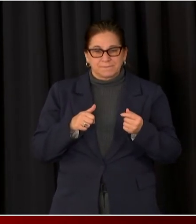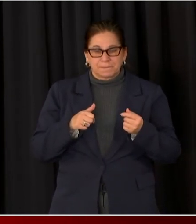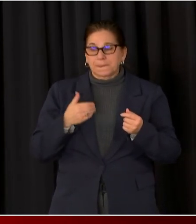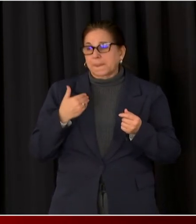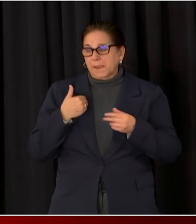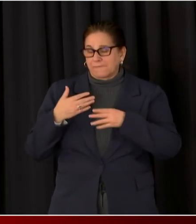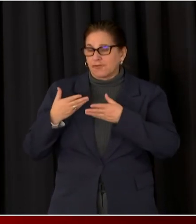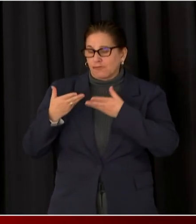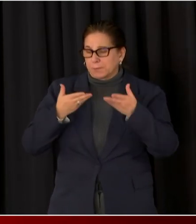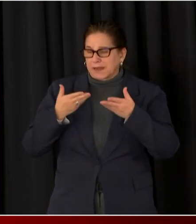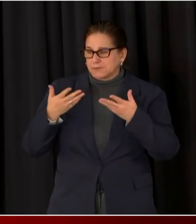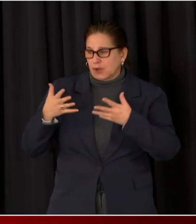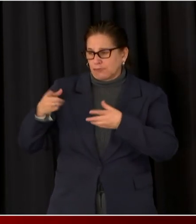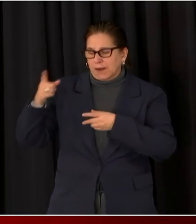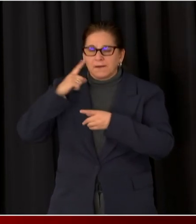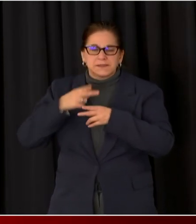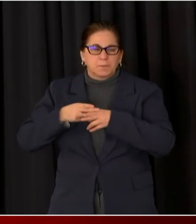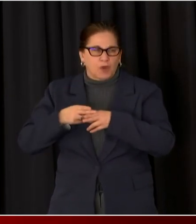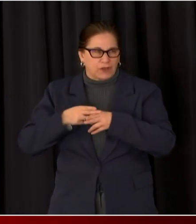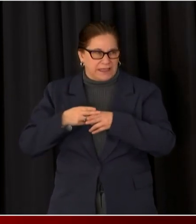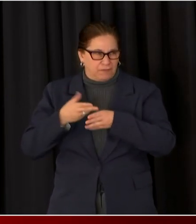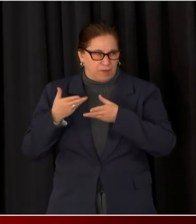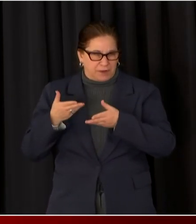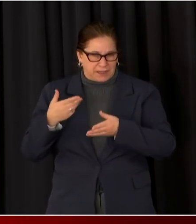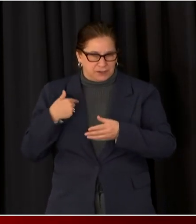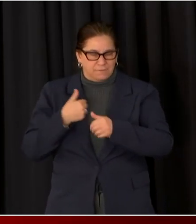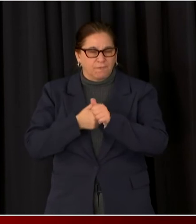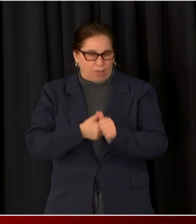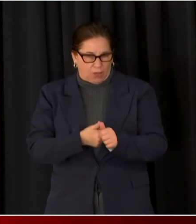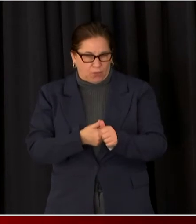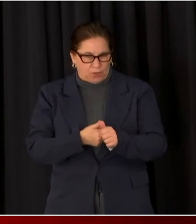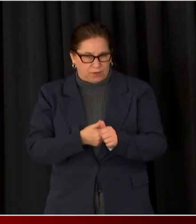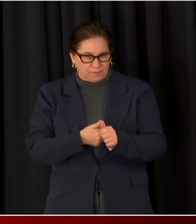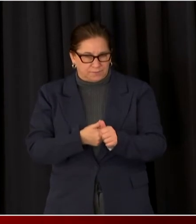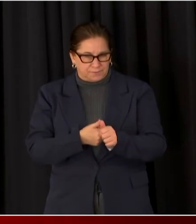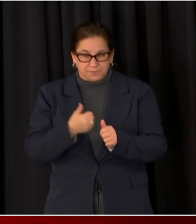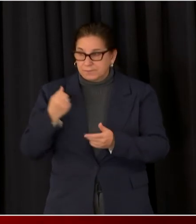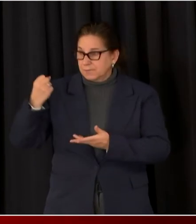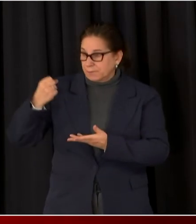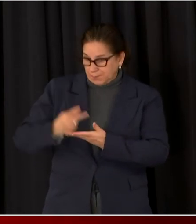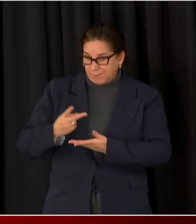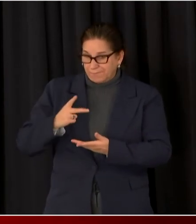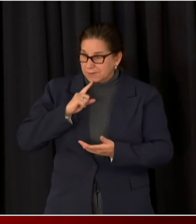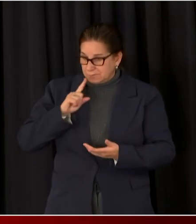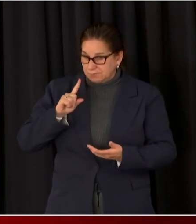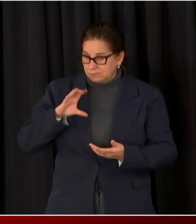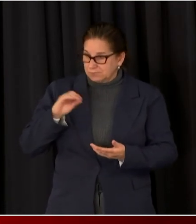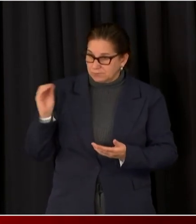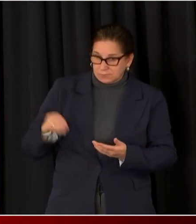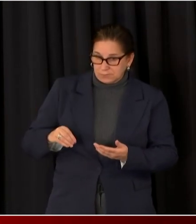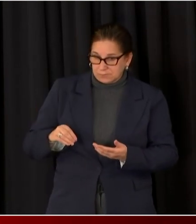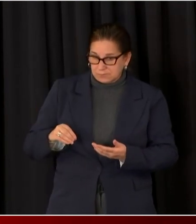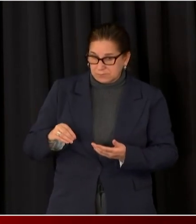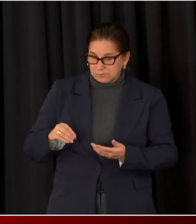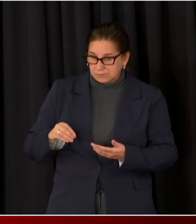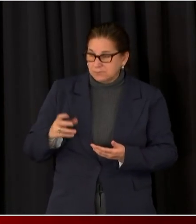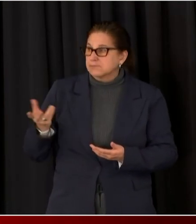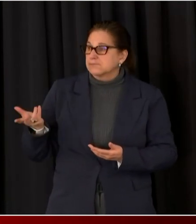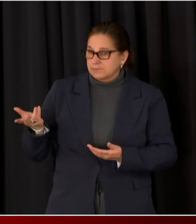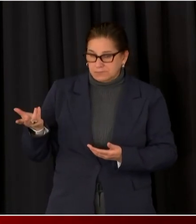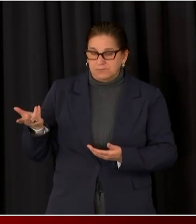recommendations at the beginning of the month, but they will also work collaboratively to make a